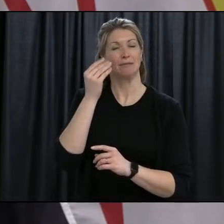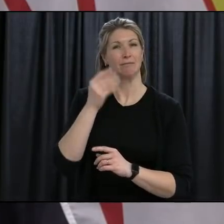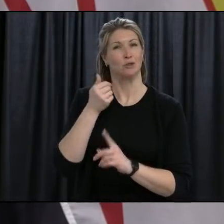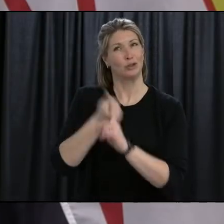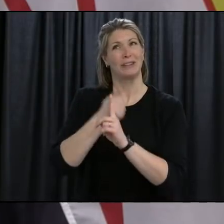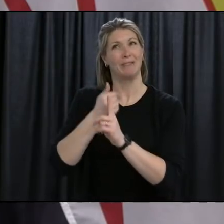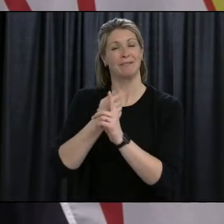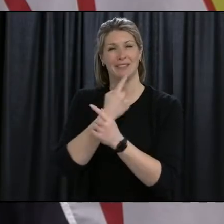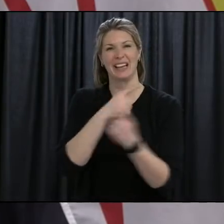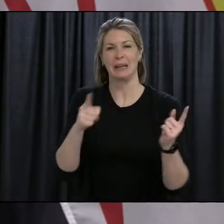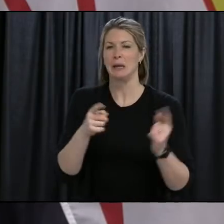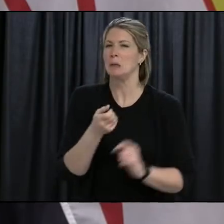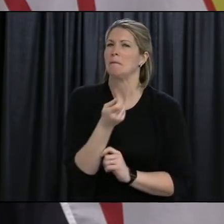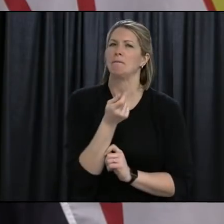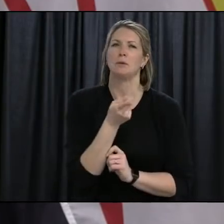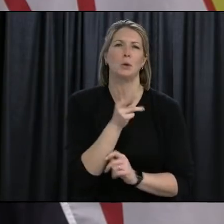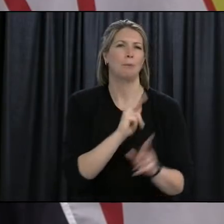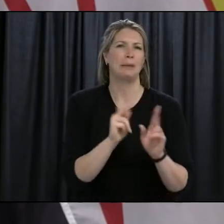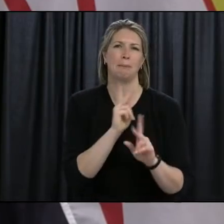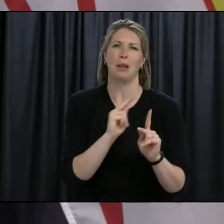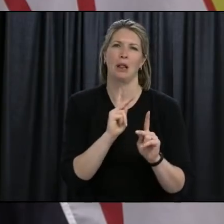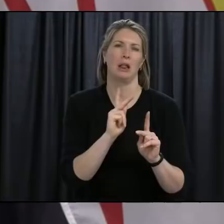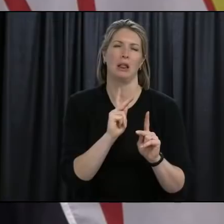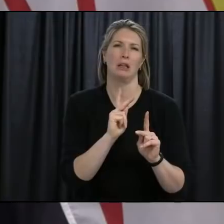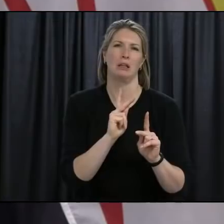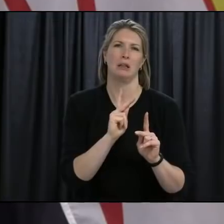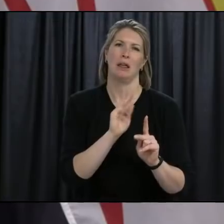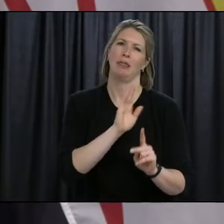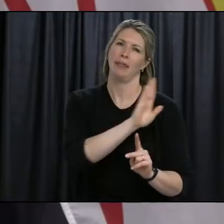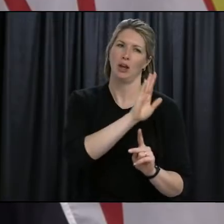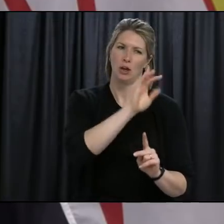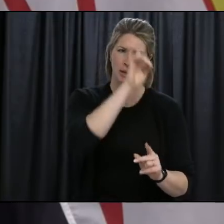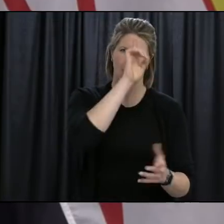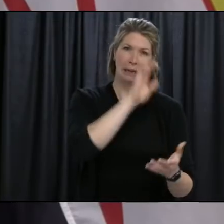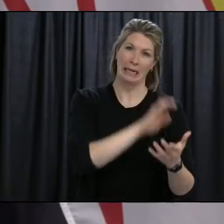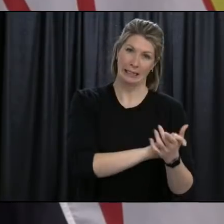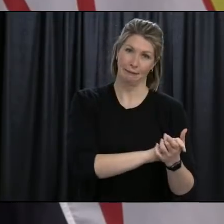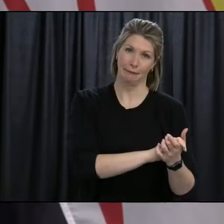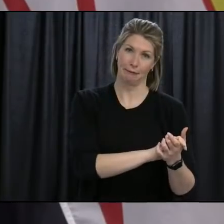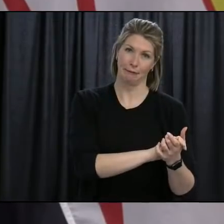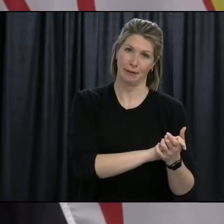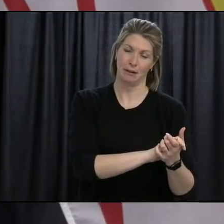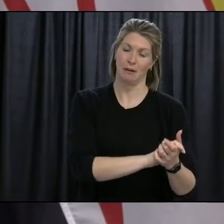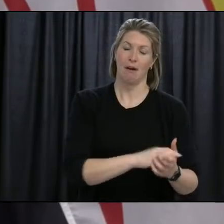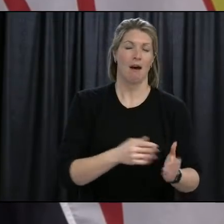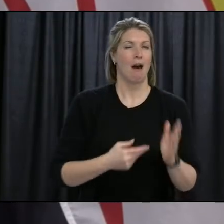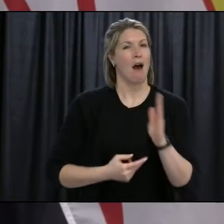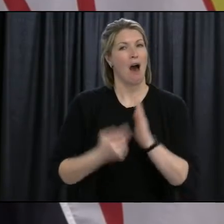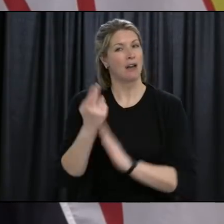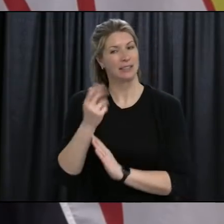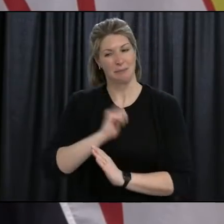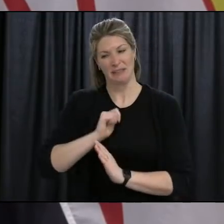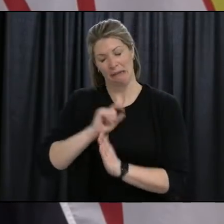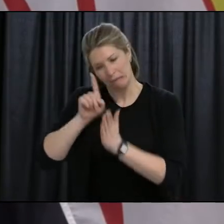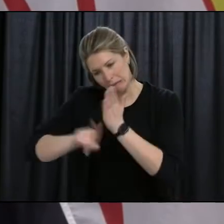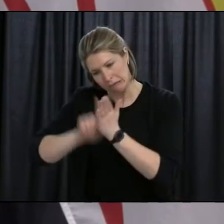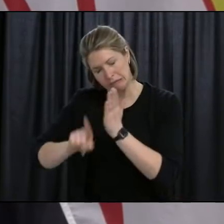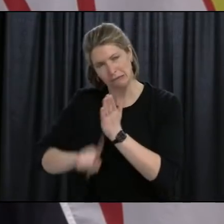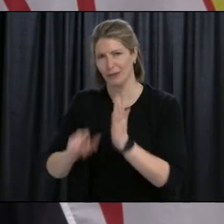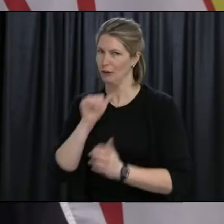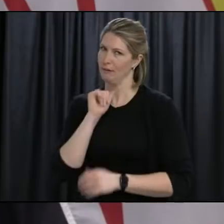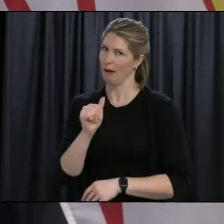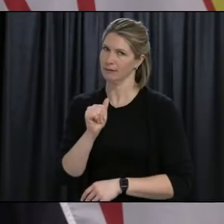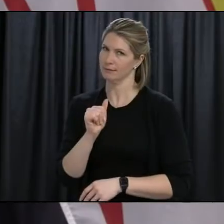And I think as far as I can tell, and the little bit that I've actually been able to go anywhere lately, but, you